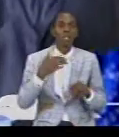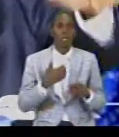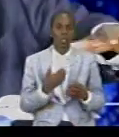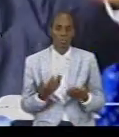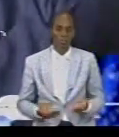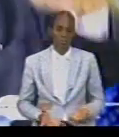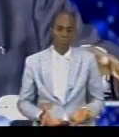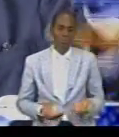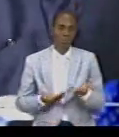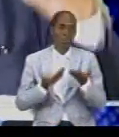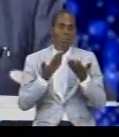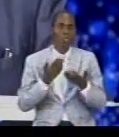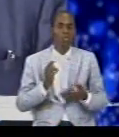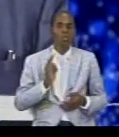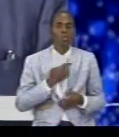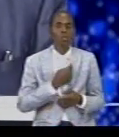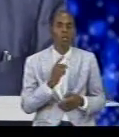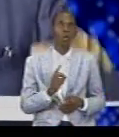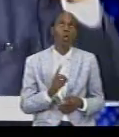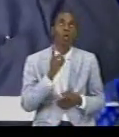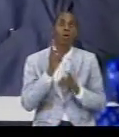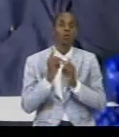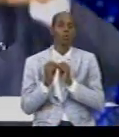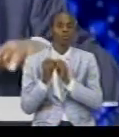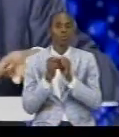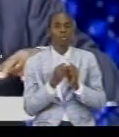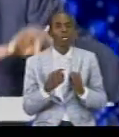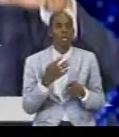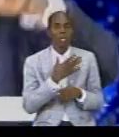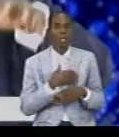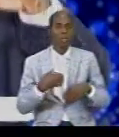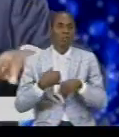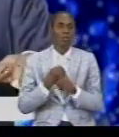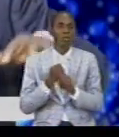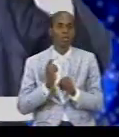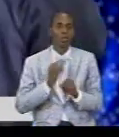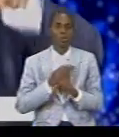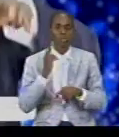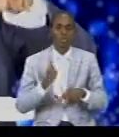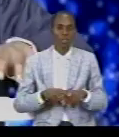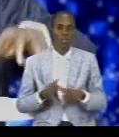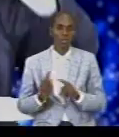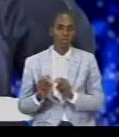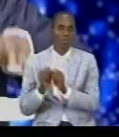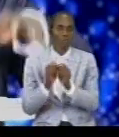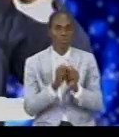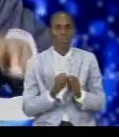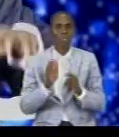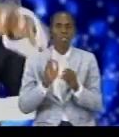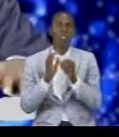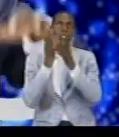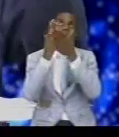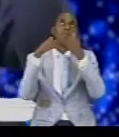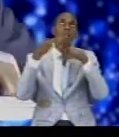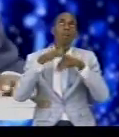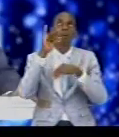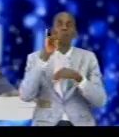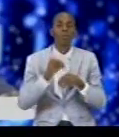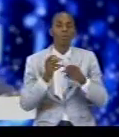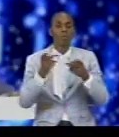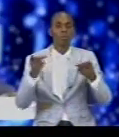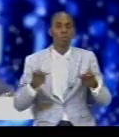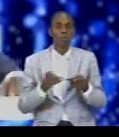raised us up together and made us sit together in heavenly places in Christ